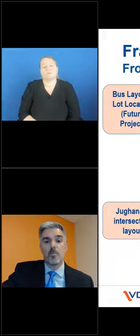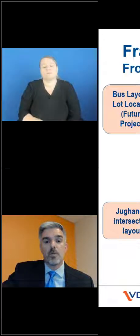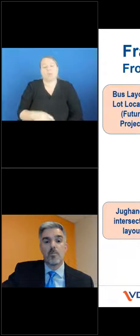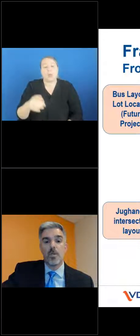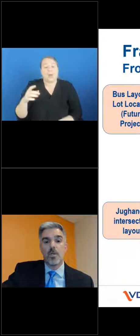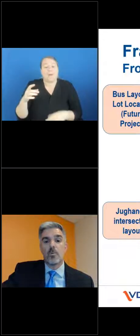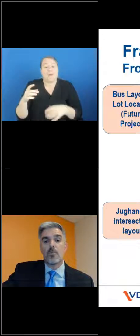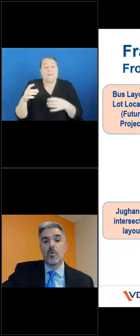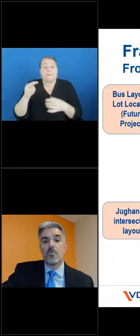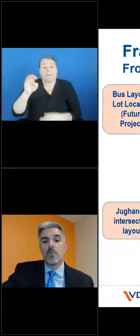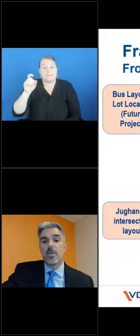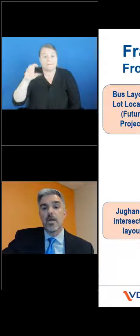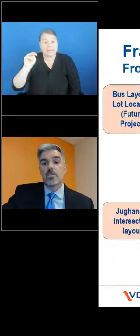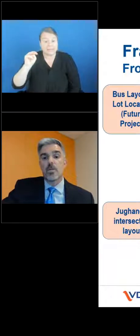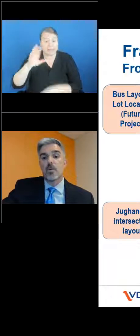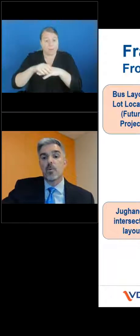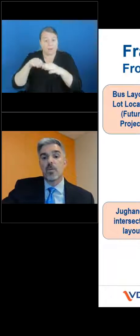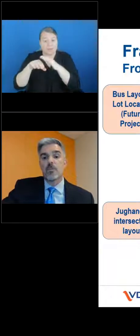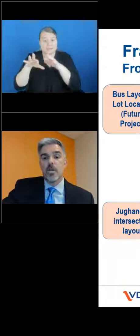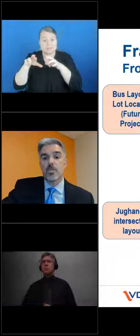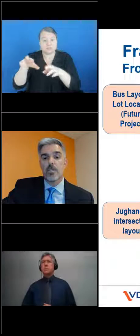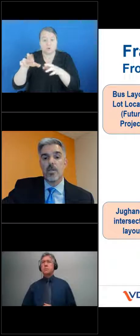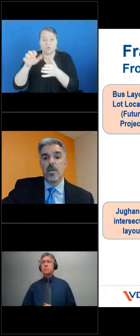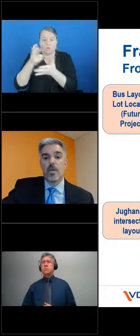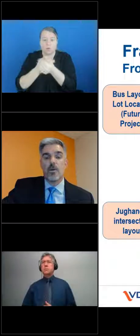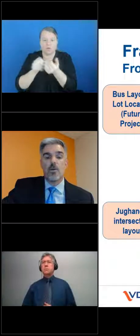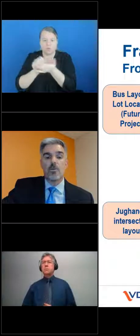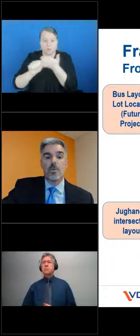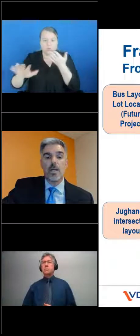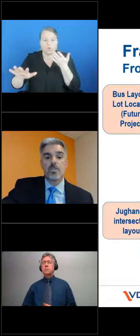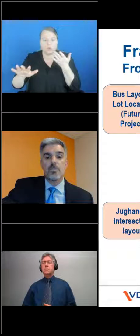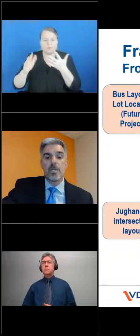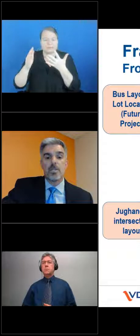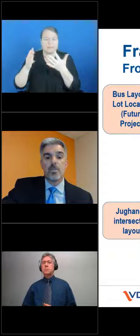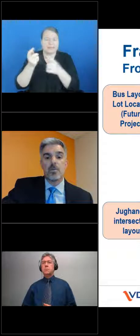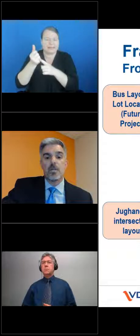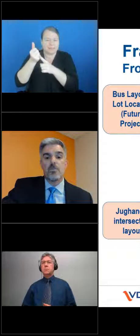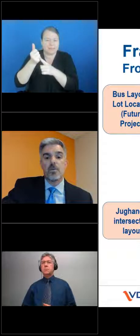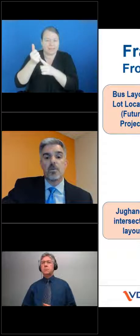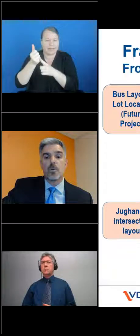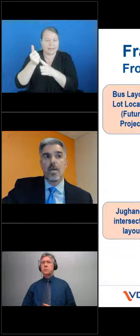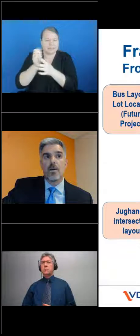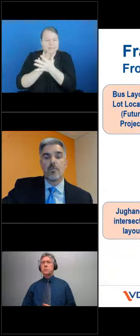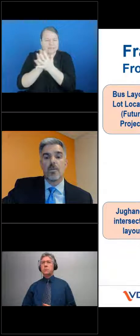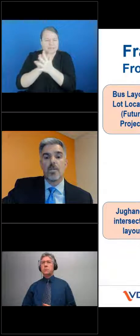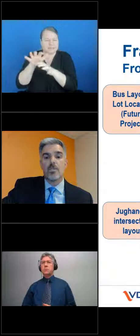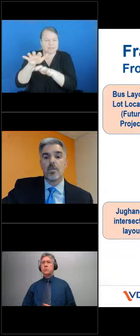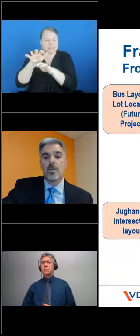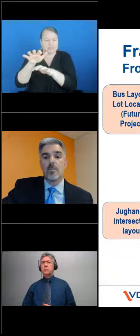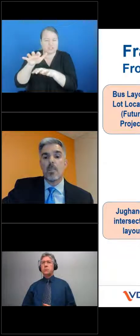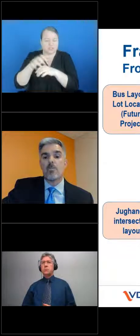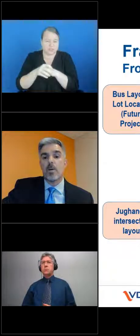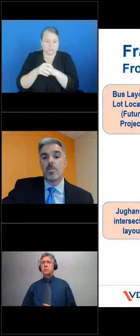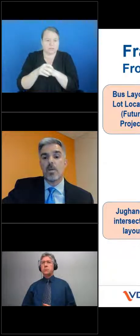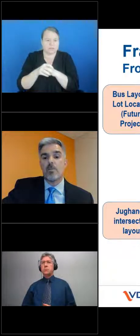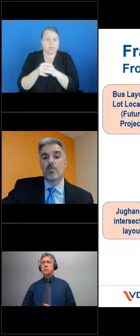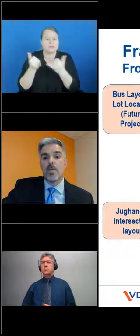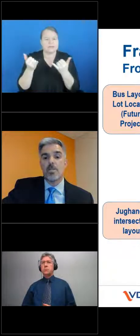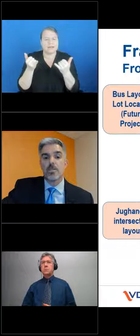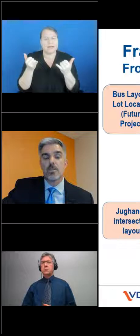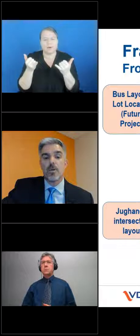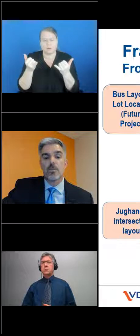been removed, which both mitigates a current point of congestion and also allows the median to be reconfigured to allow for the addition of bus